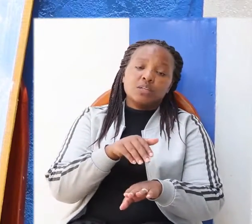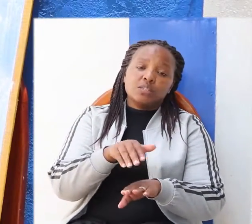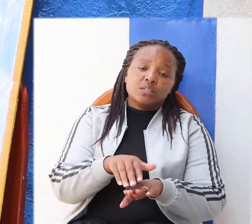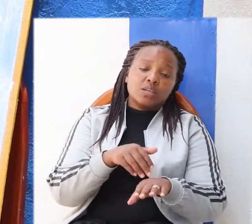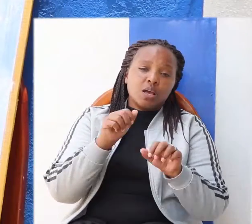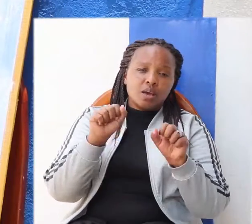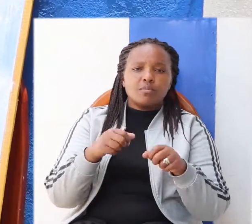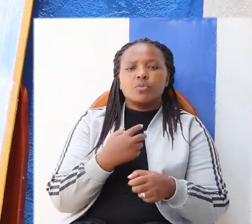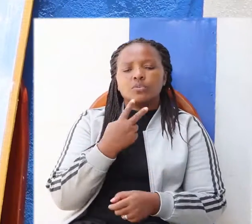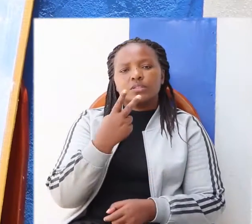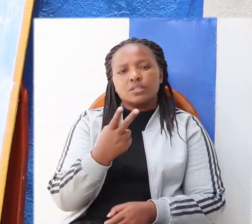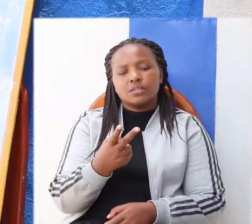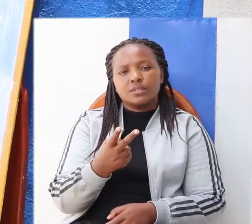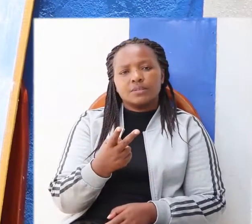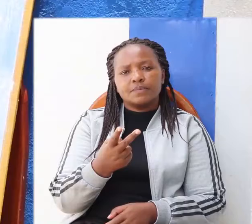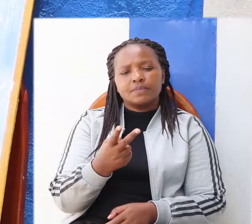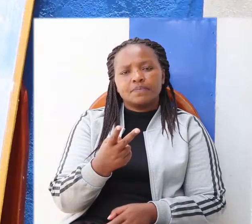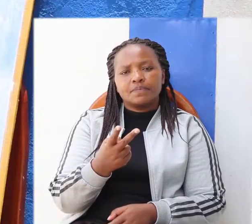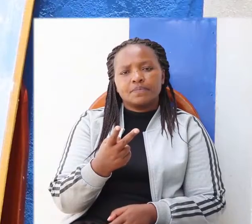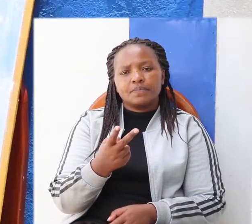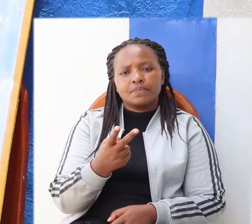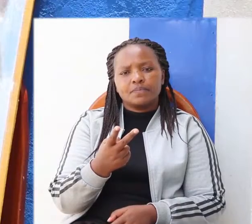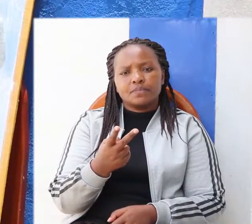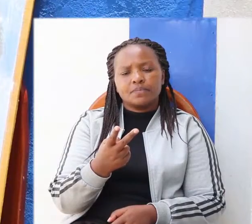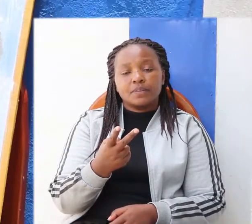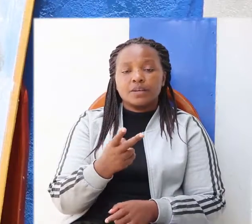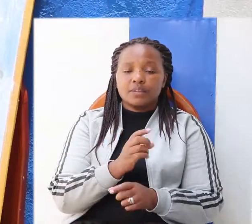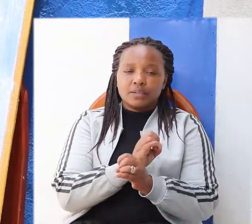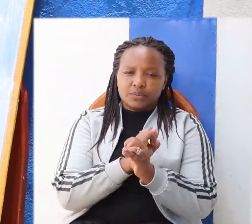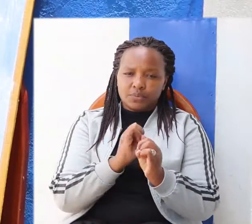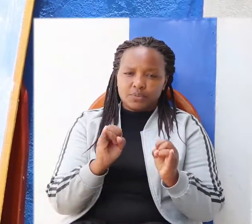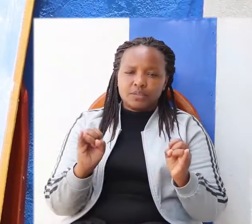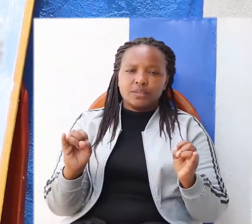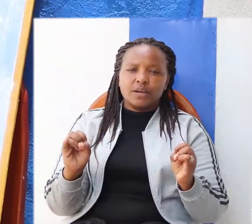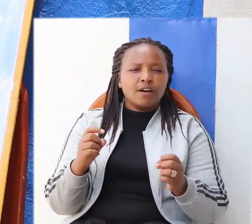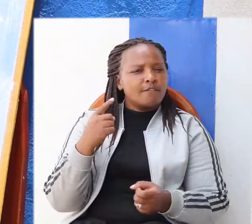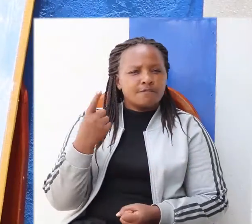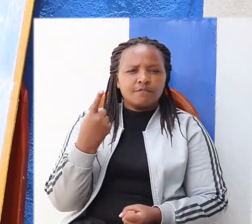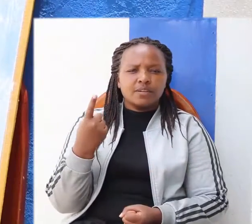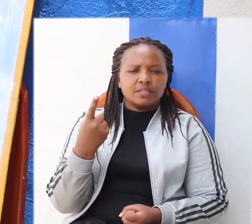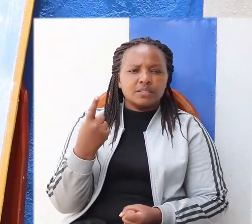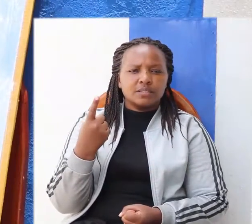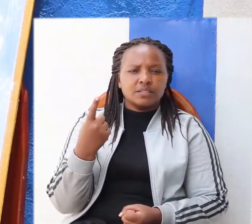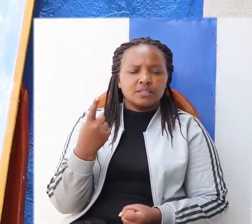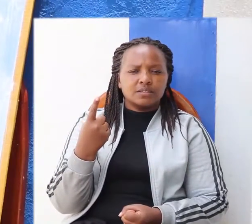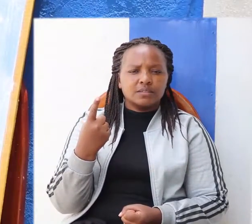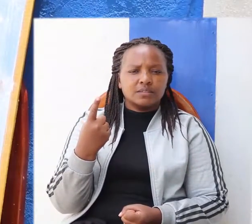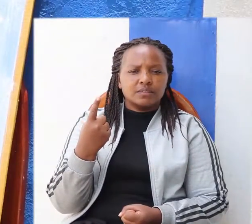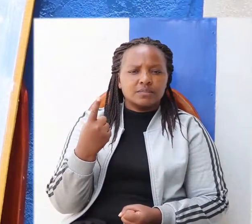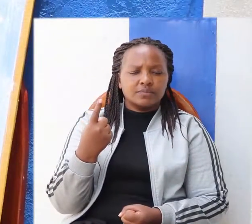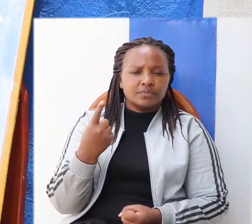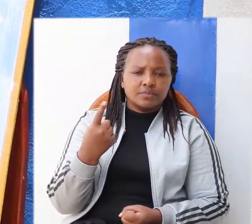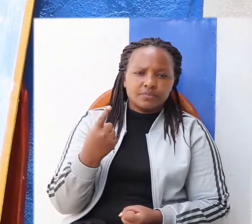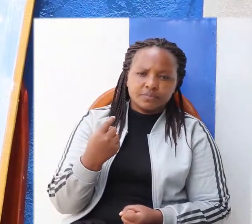you're able to see, start seeing more clearly. At first, it's a challenge to still